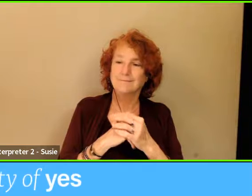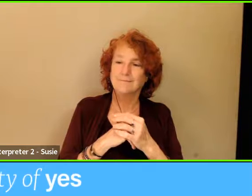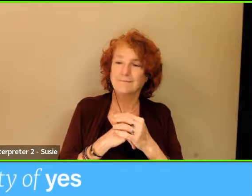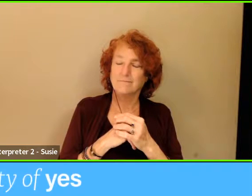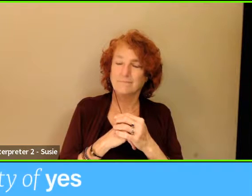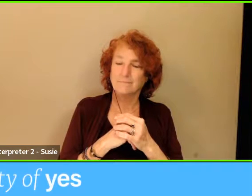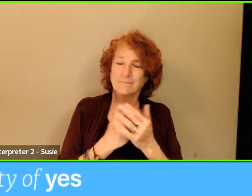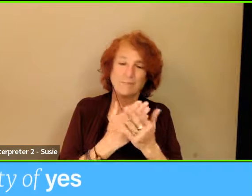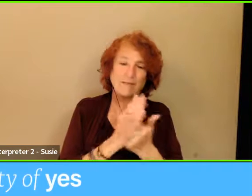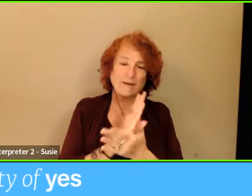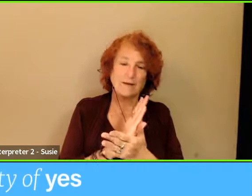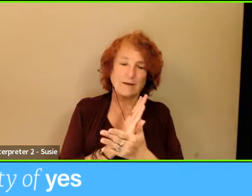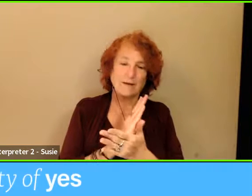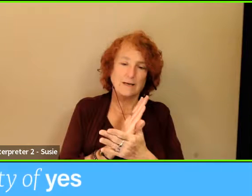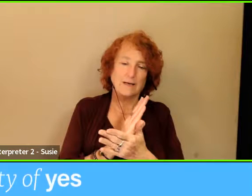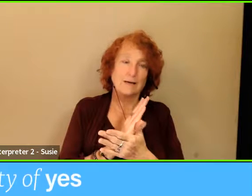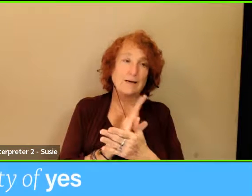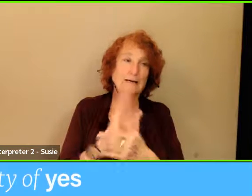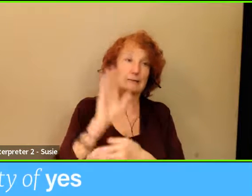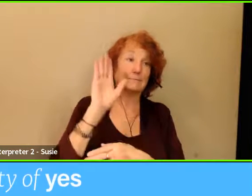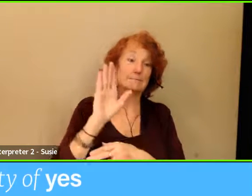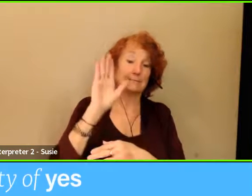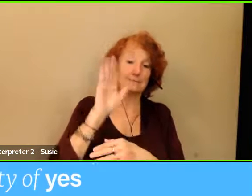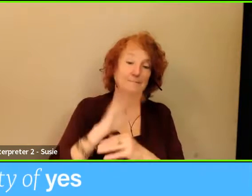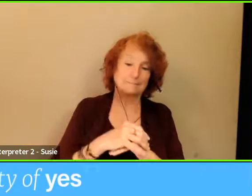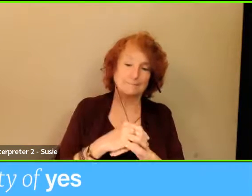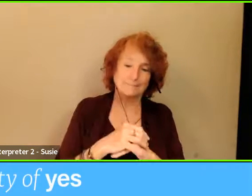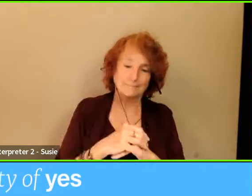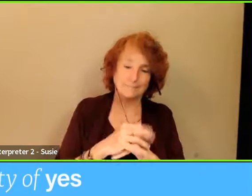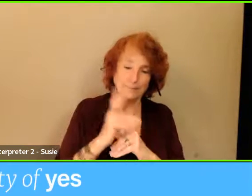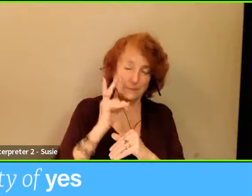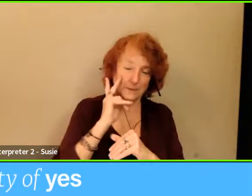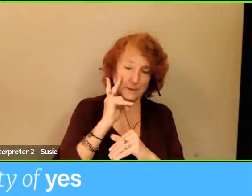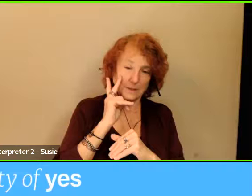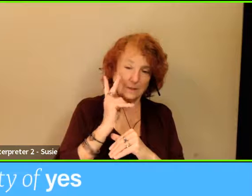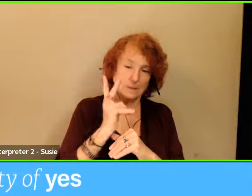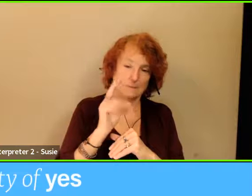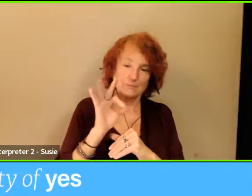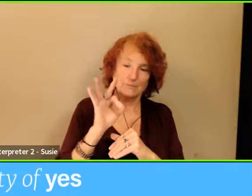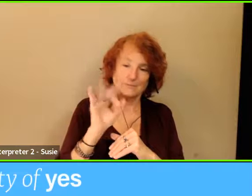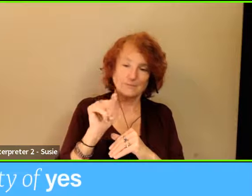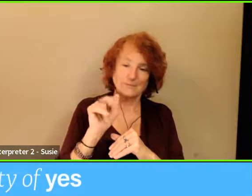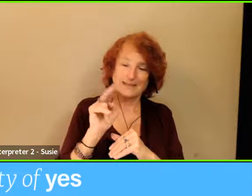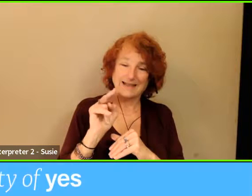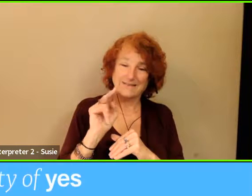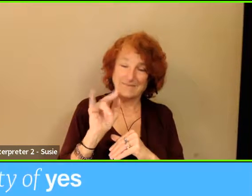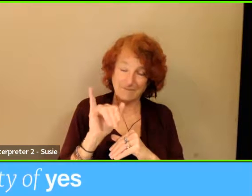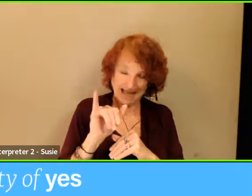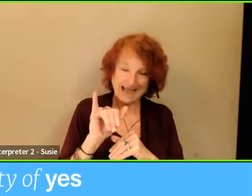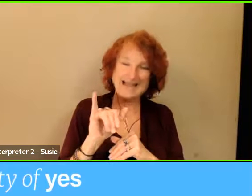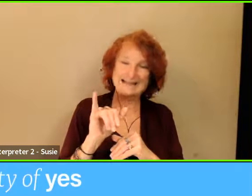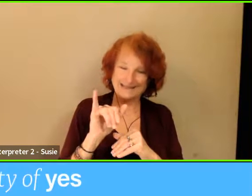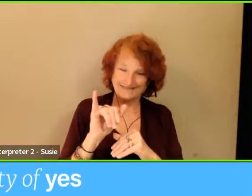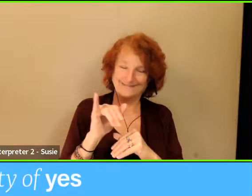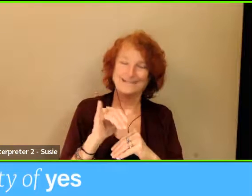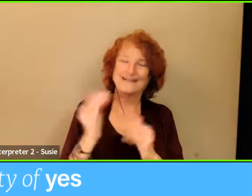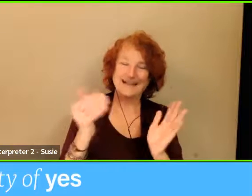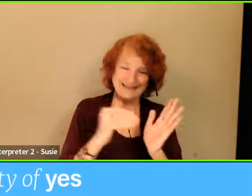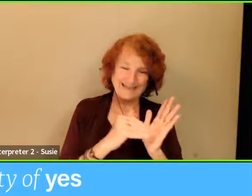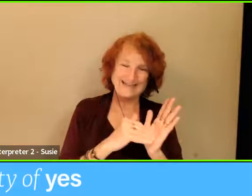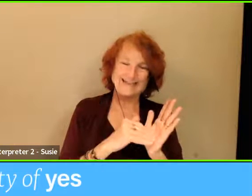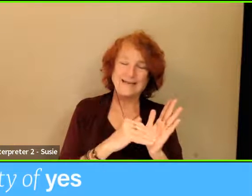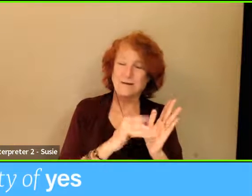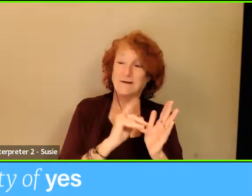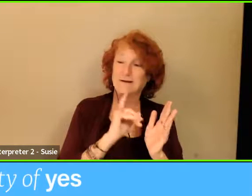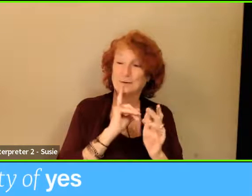All right, let's go to some raised hands. I see Fanny at the top of the list again. I wanted to make sure